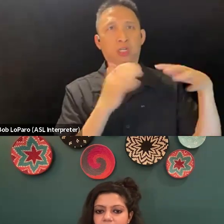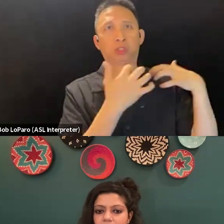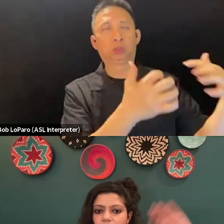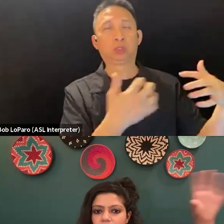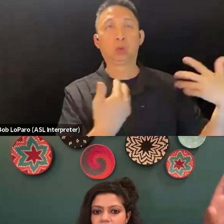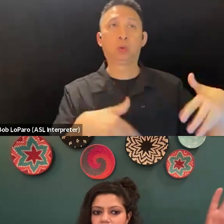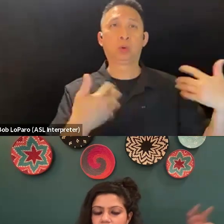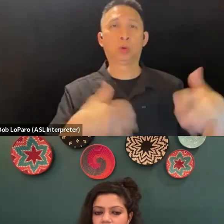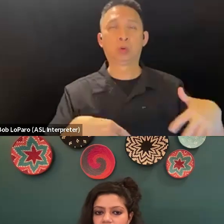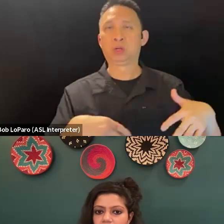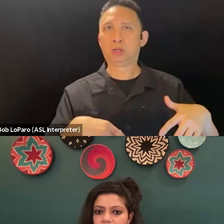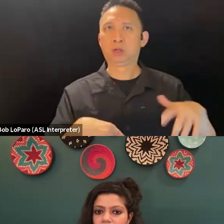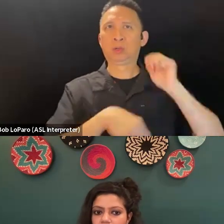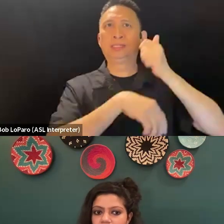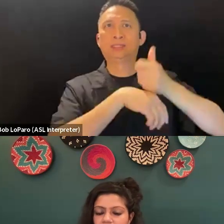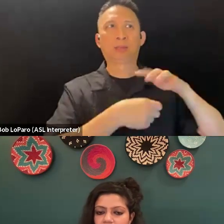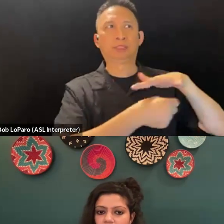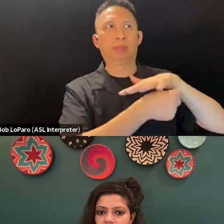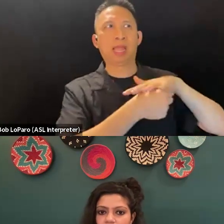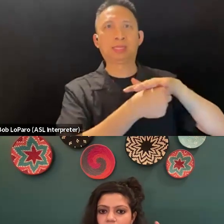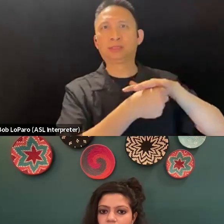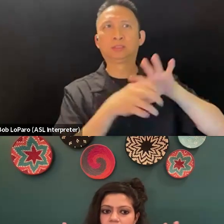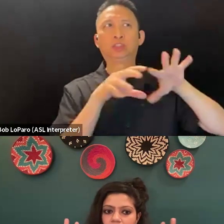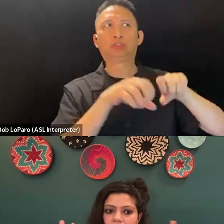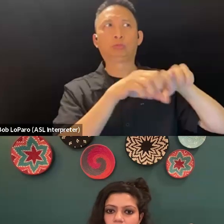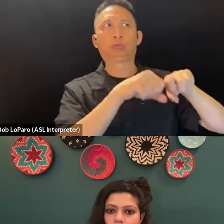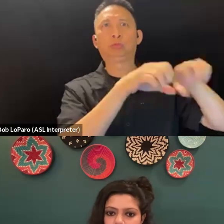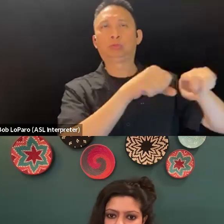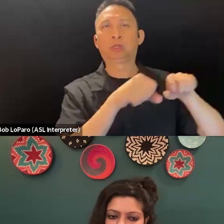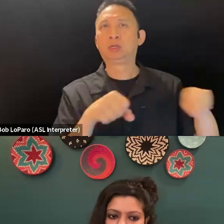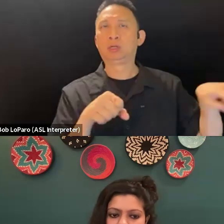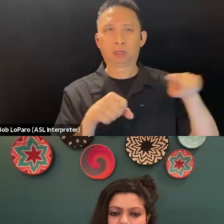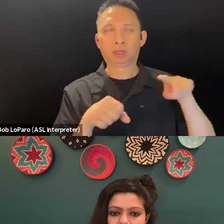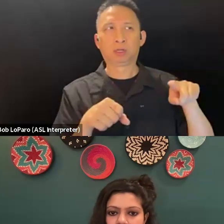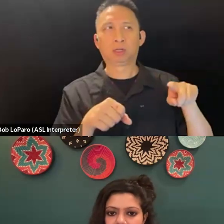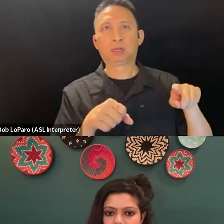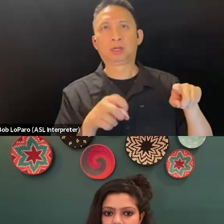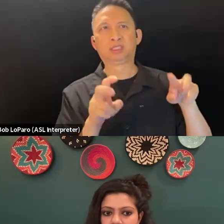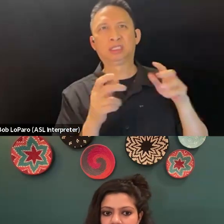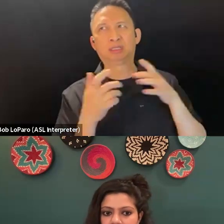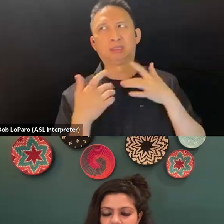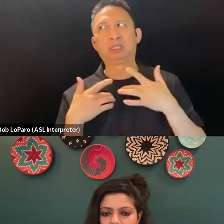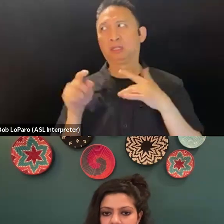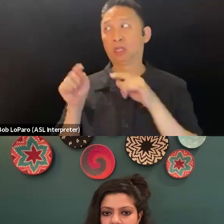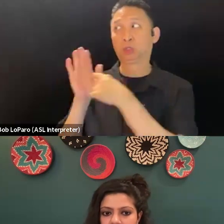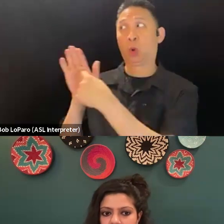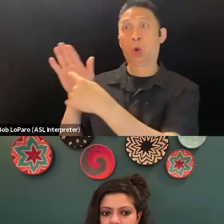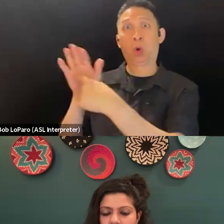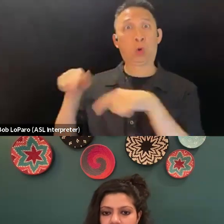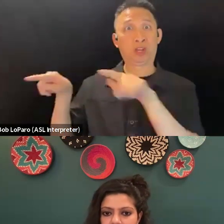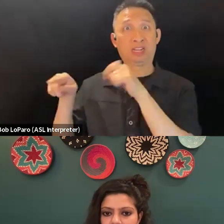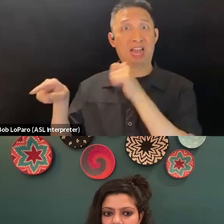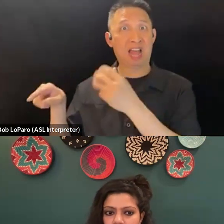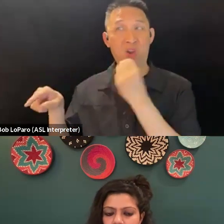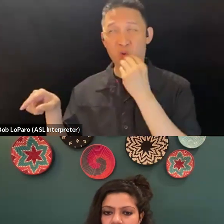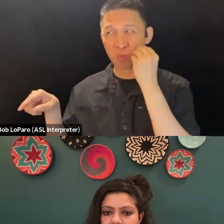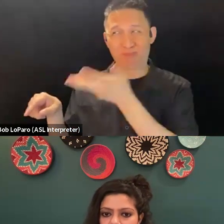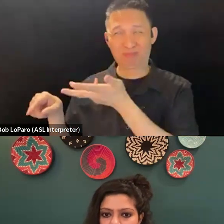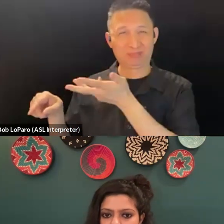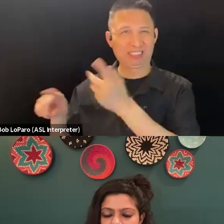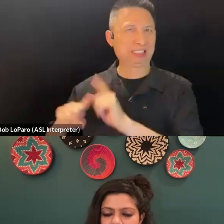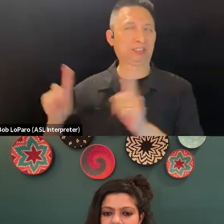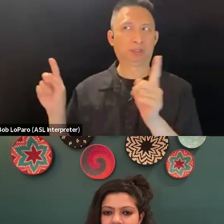and spaces, which are also transient because people move on, people change. I mean, I've more or less, the documentary industries,